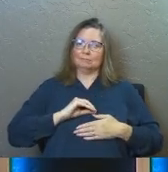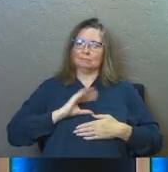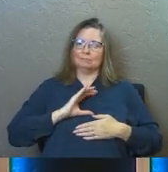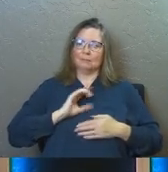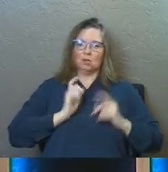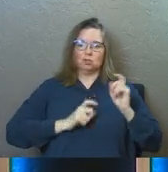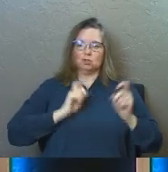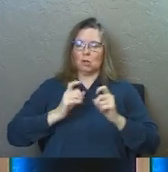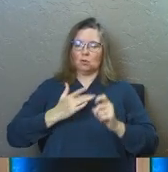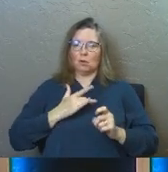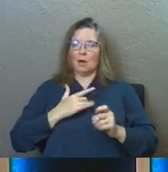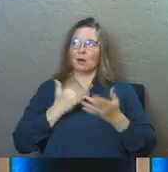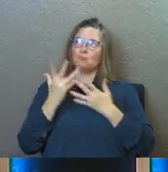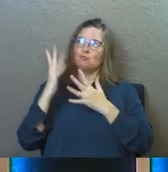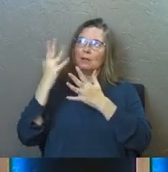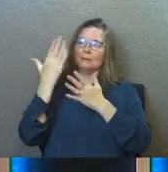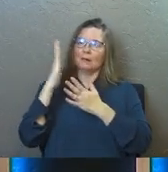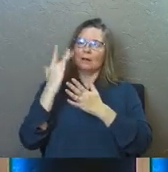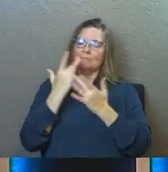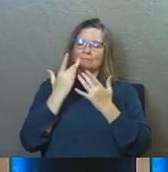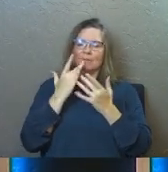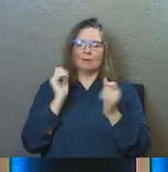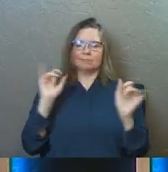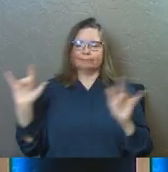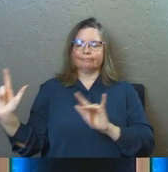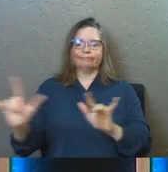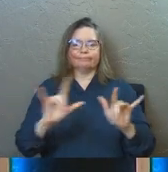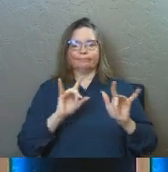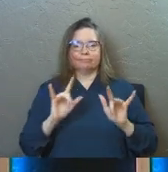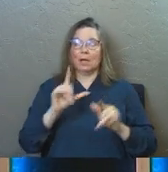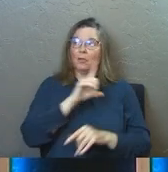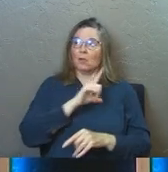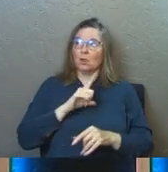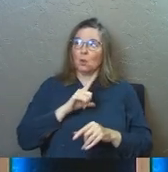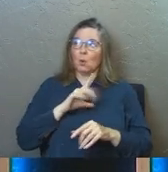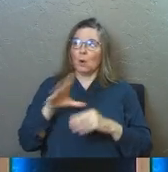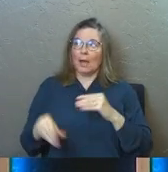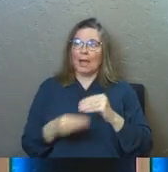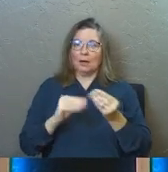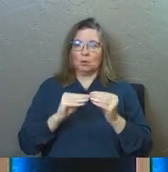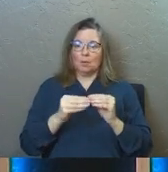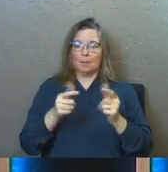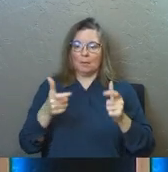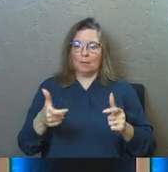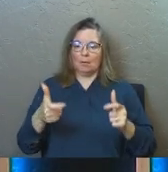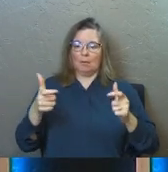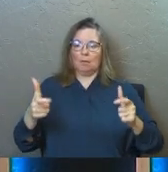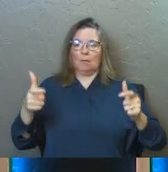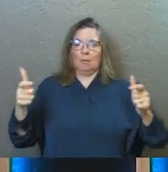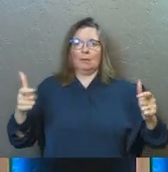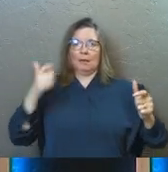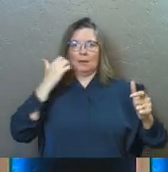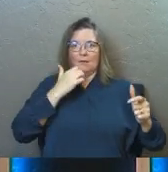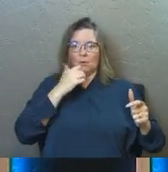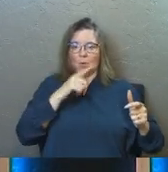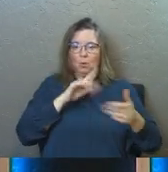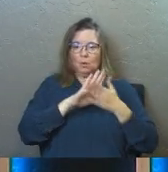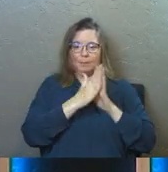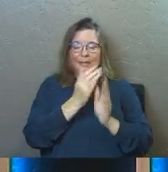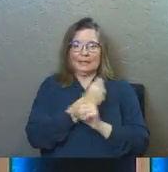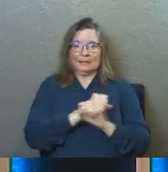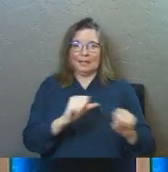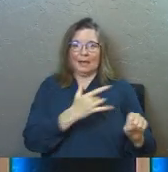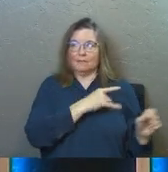hearts, praising God and having favor with all the people, and the Lord added to their number day by day those who were